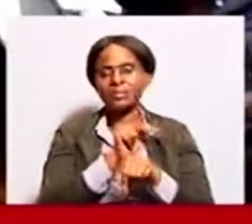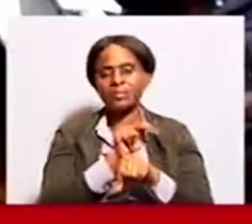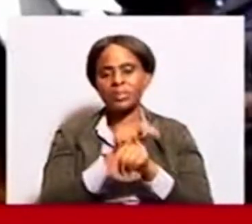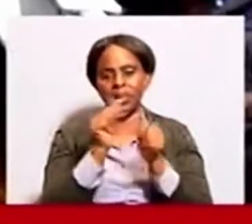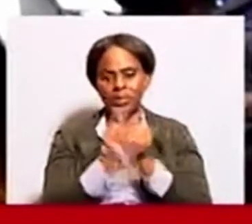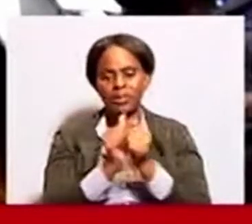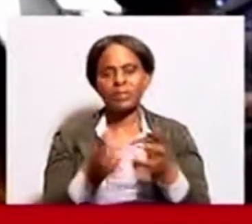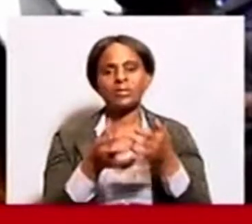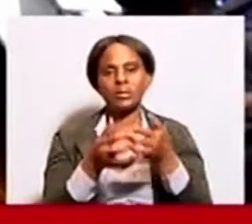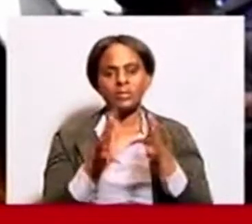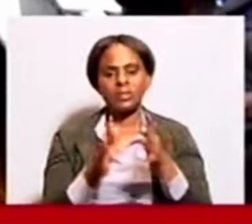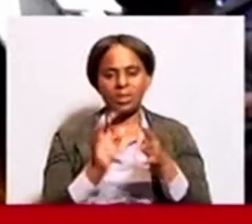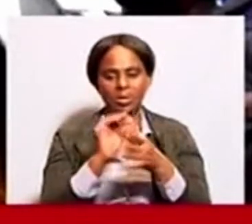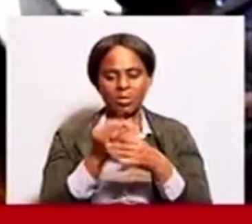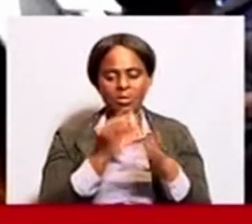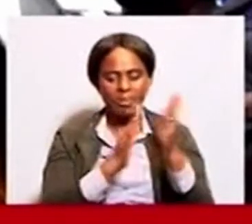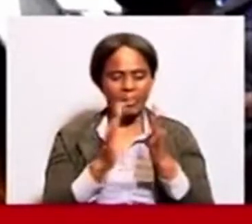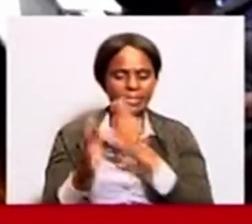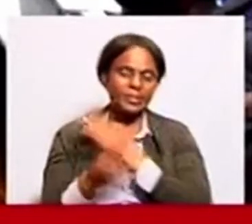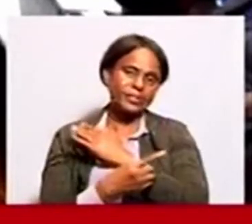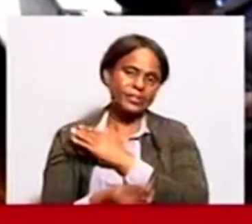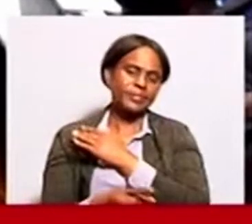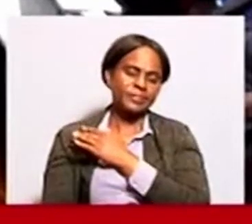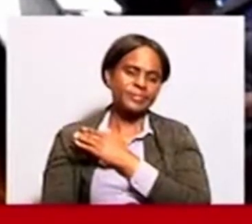the engineering or planning department?